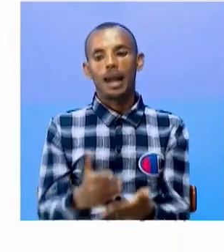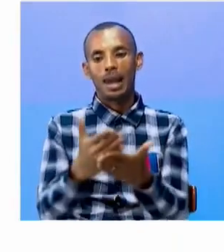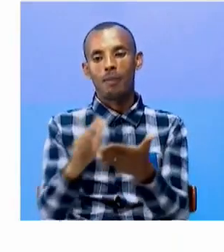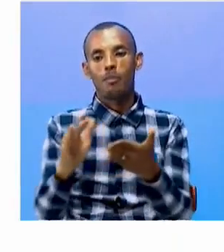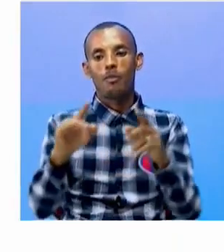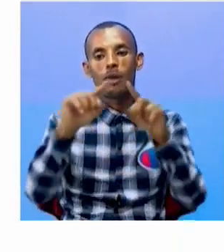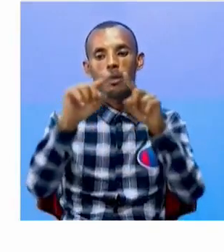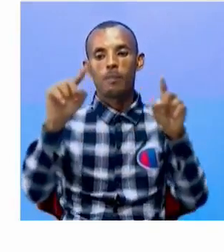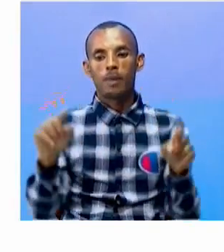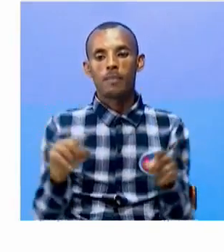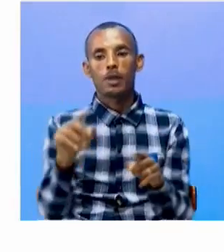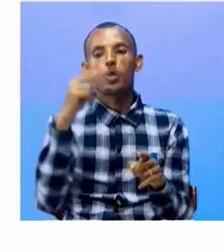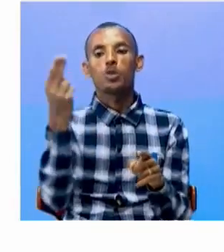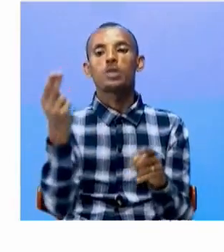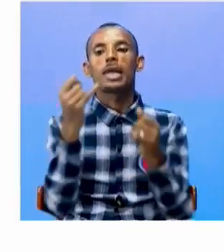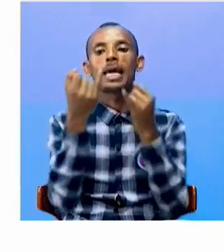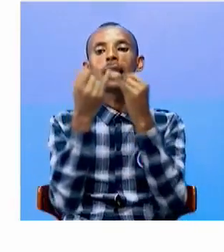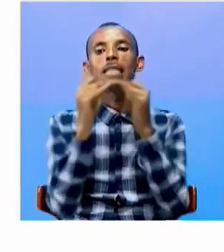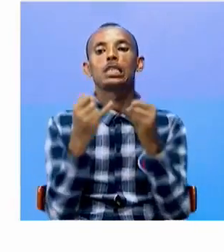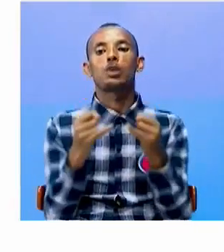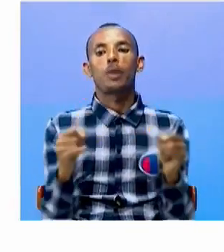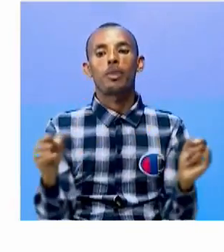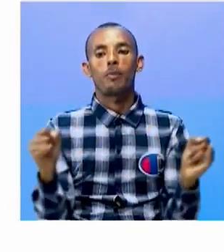brackets using distributive property.